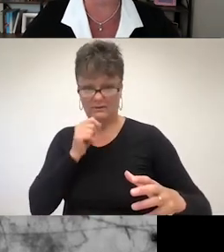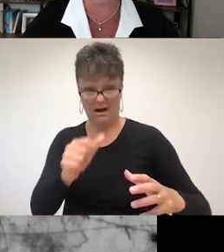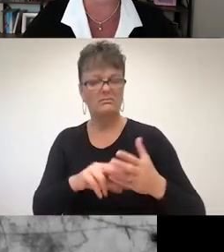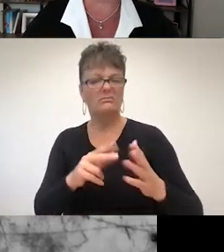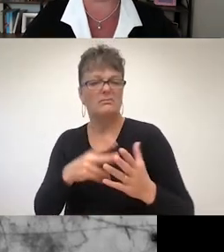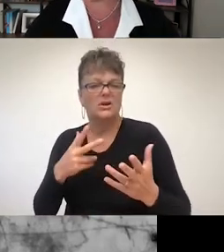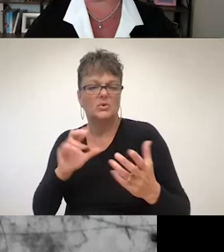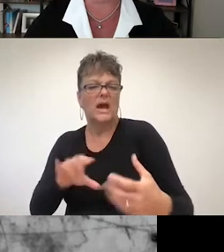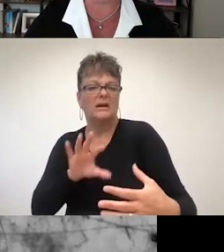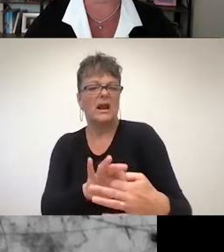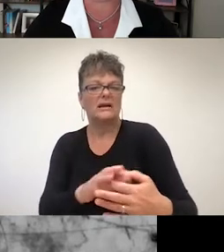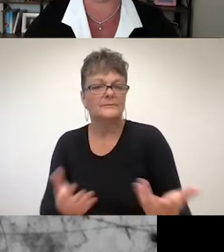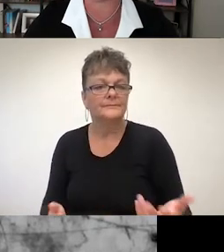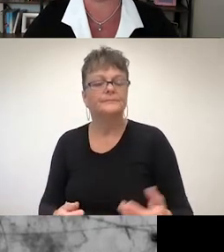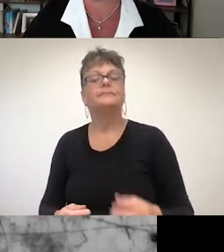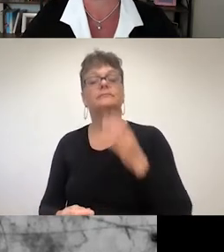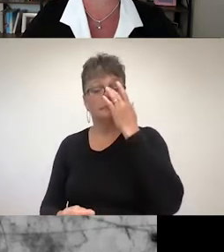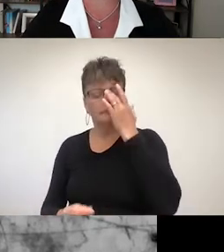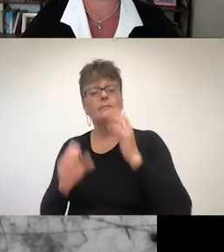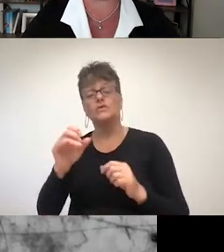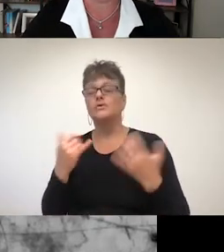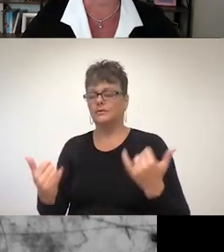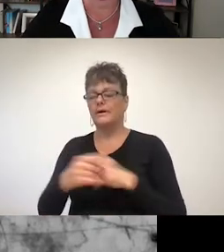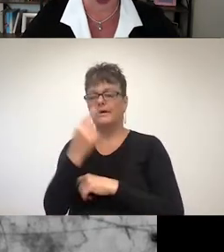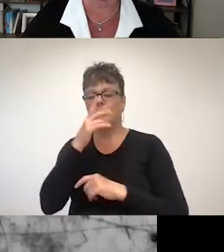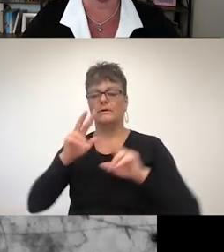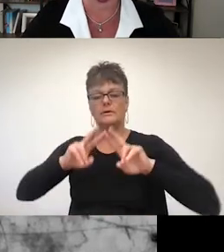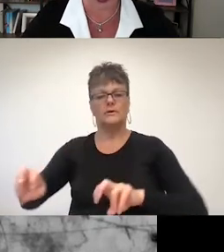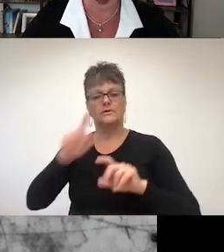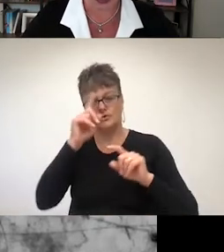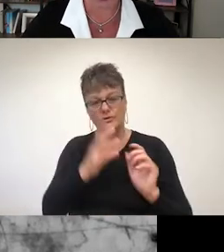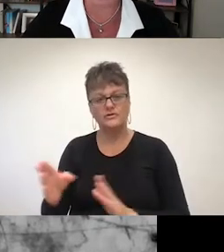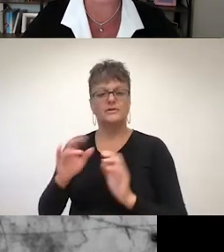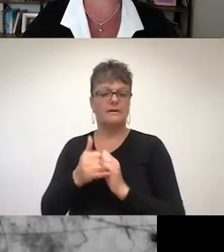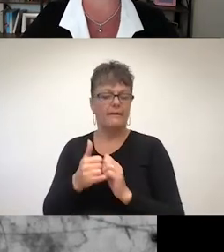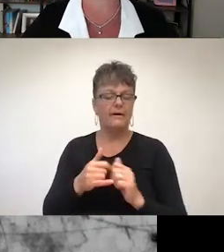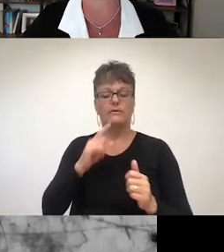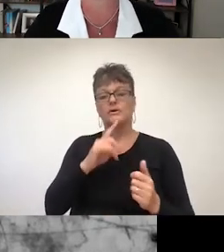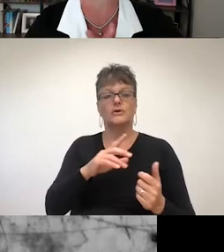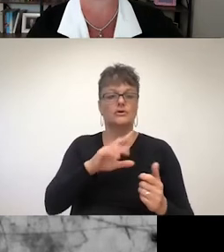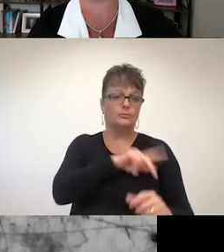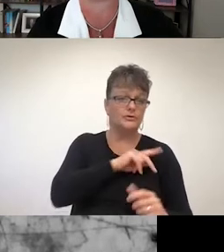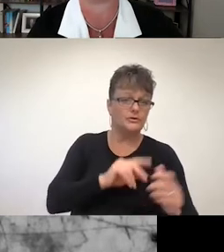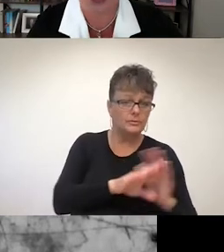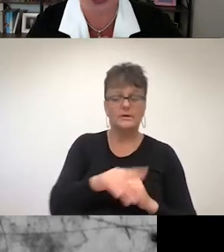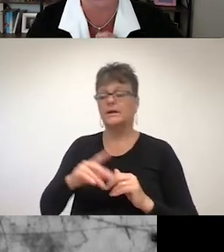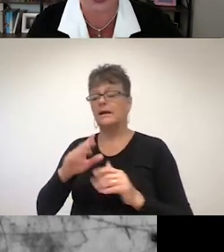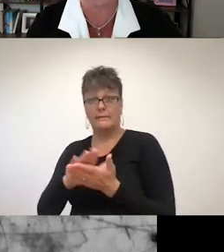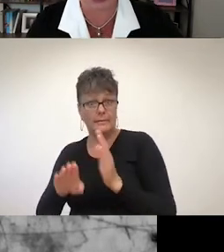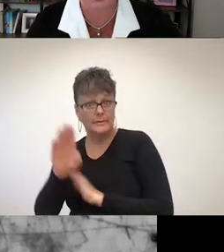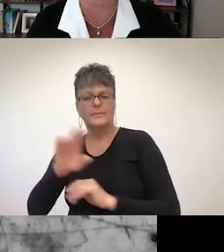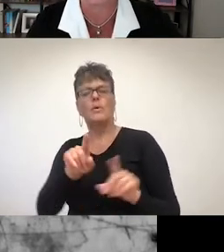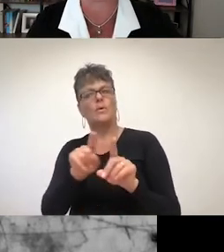that social belonging just on that person-to-person level. We'll be looking at strategies to promote academic belonging and also to promote our